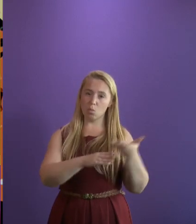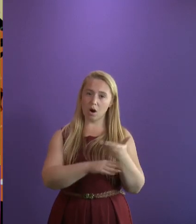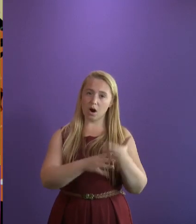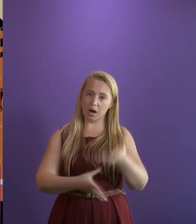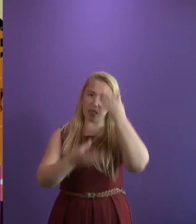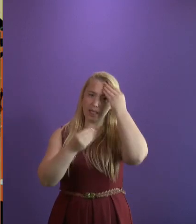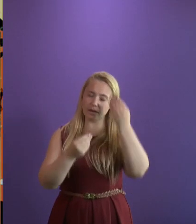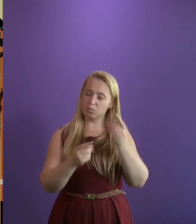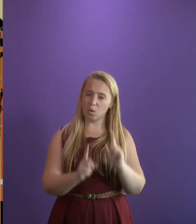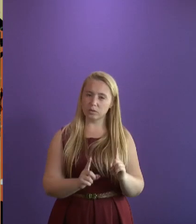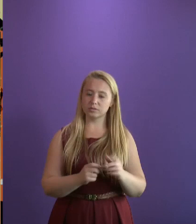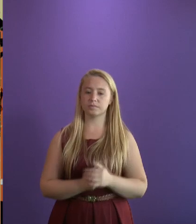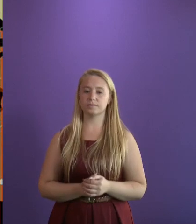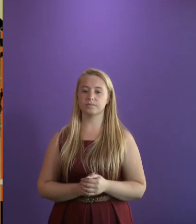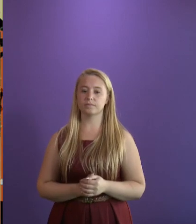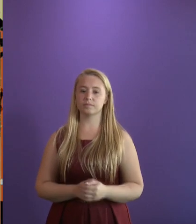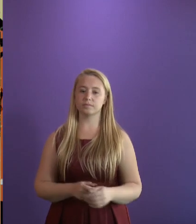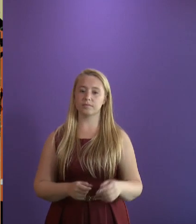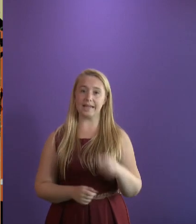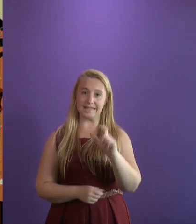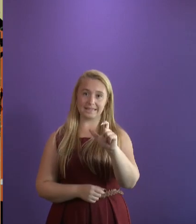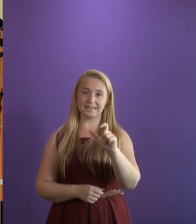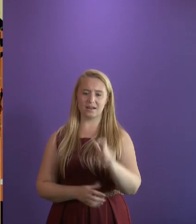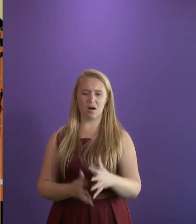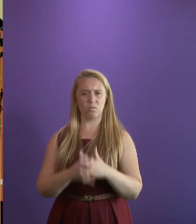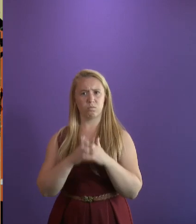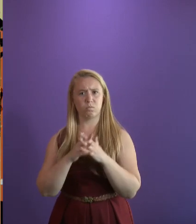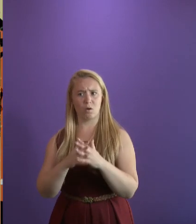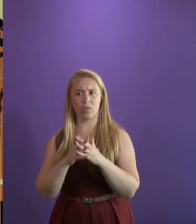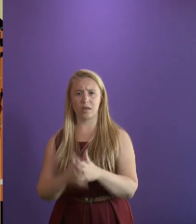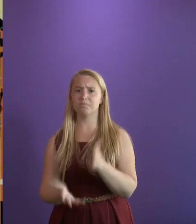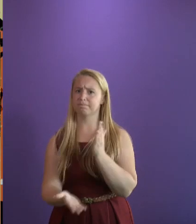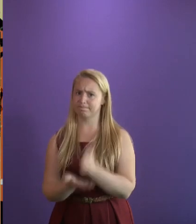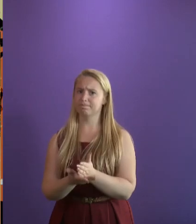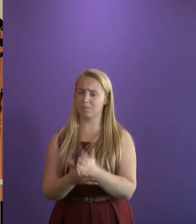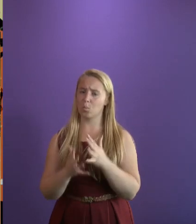Katie? It's definitely been worth it. Like, I've got no doubts about that.